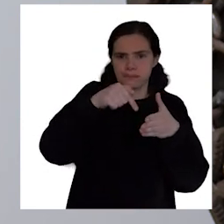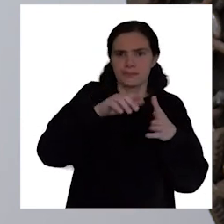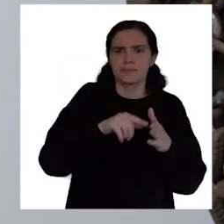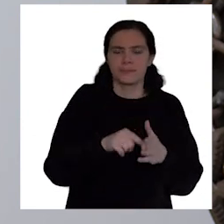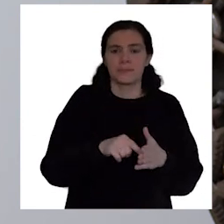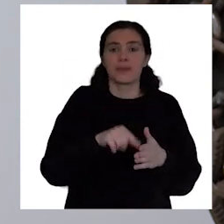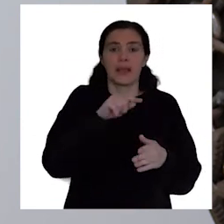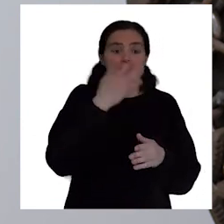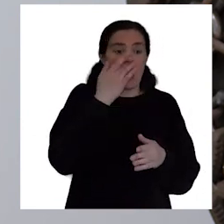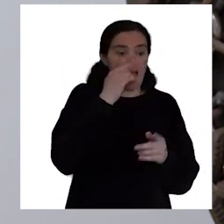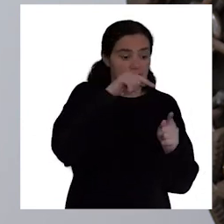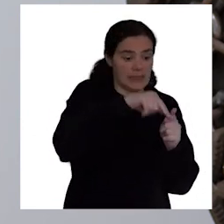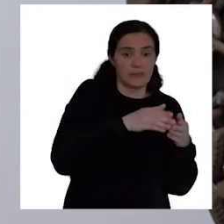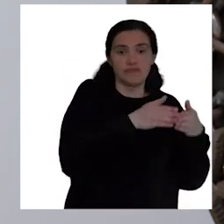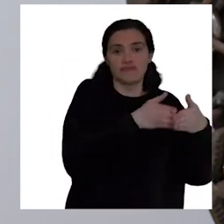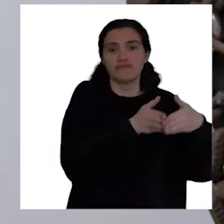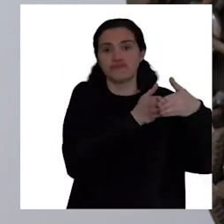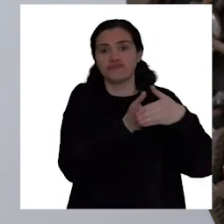boat going from Africa